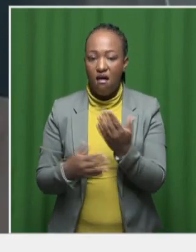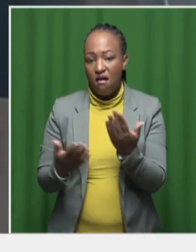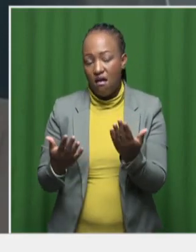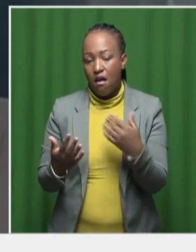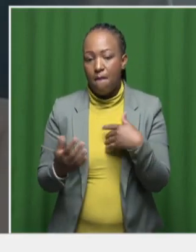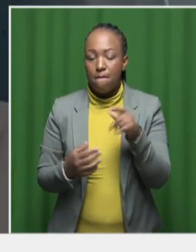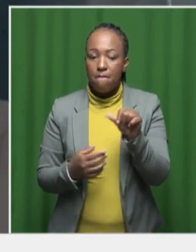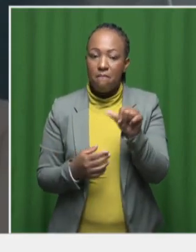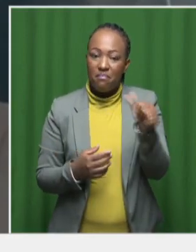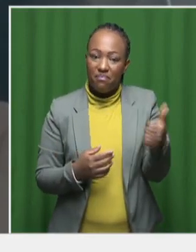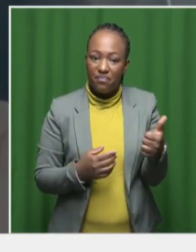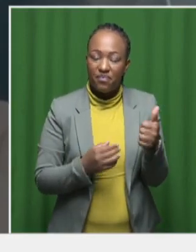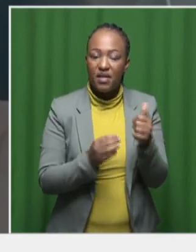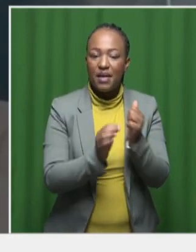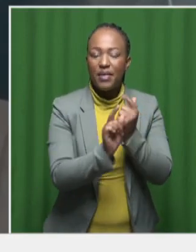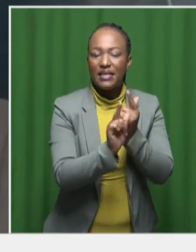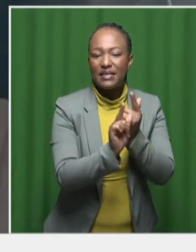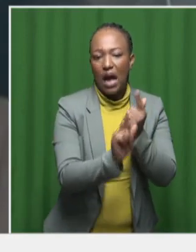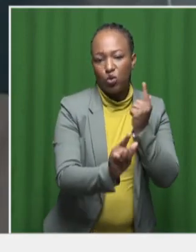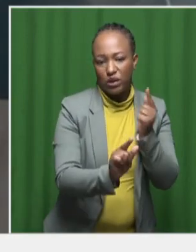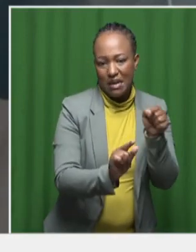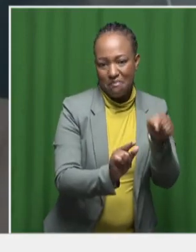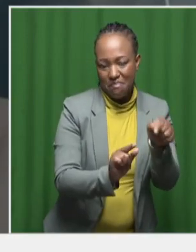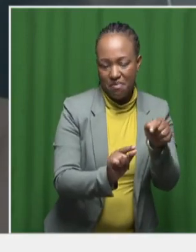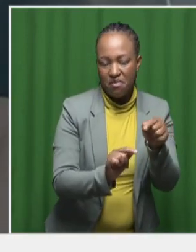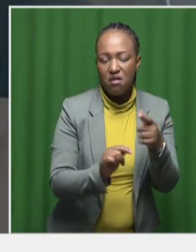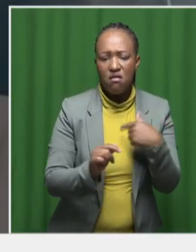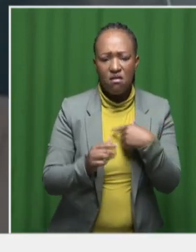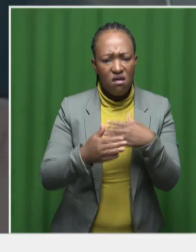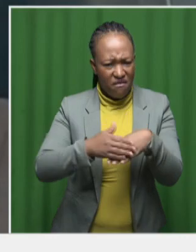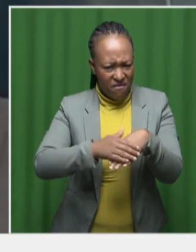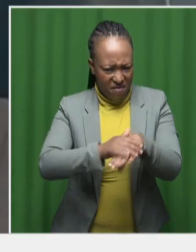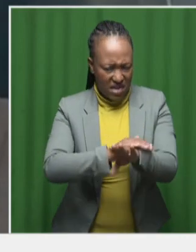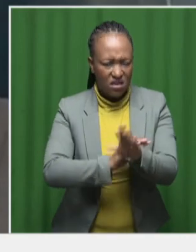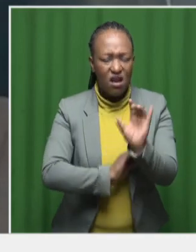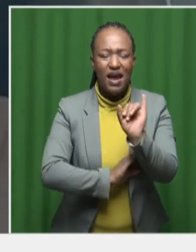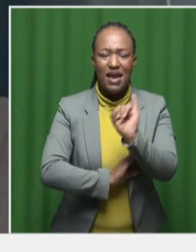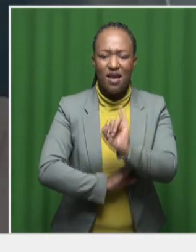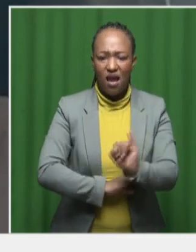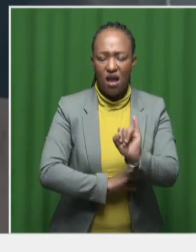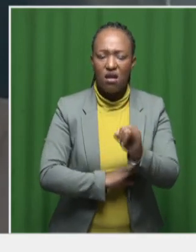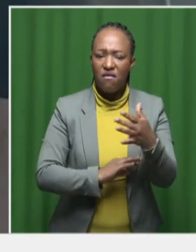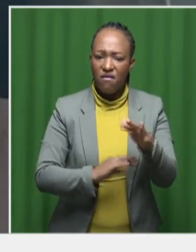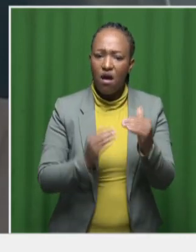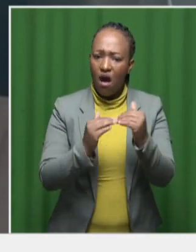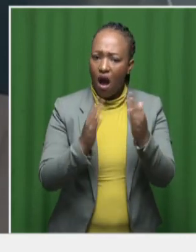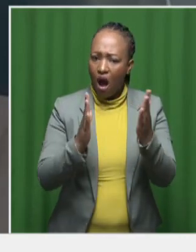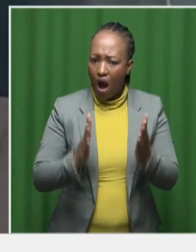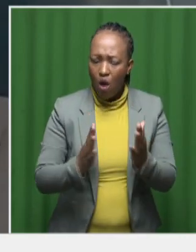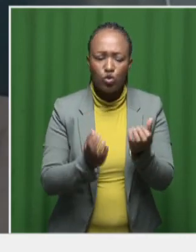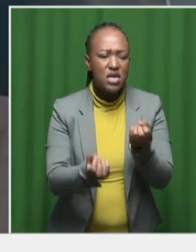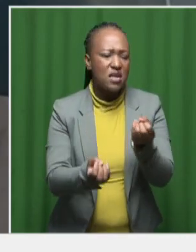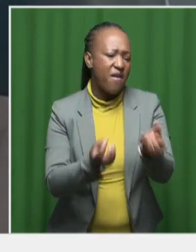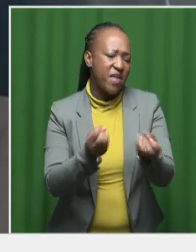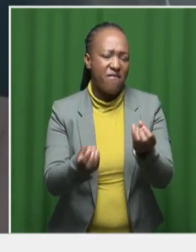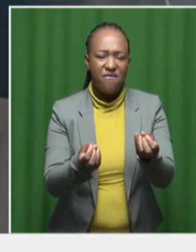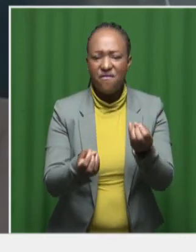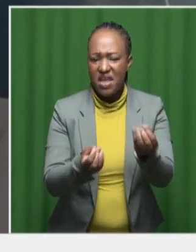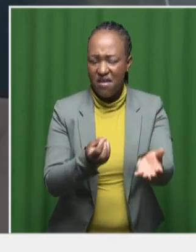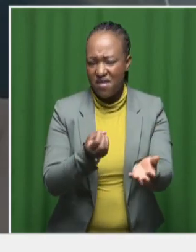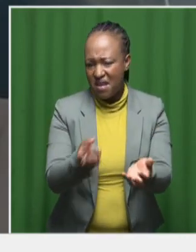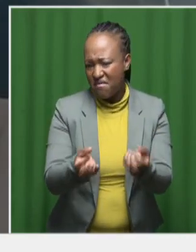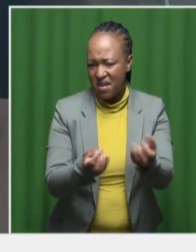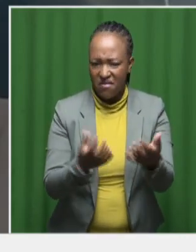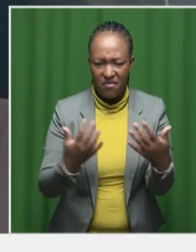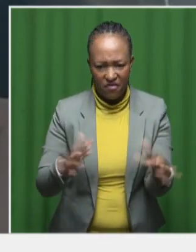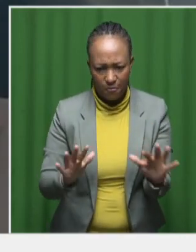on the part of the township of Inanda, but we've been to Inanda also handing over houses to people. In terms of the burials, because I